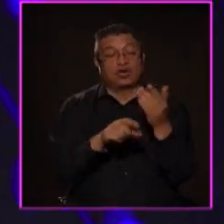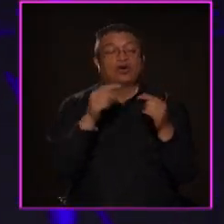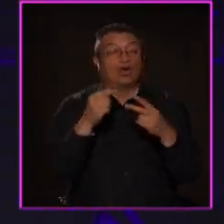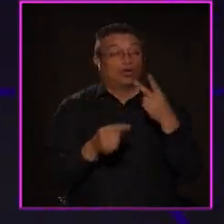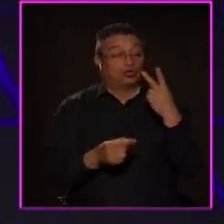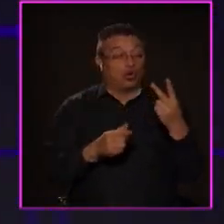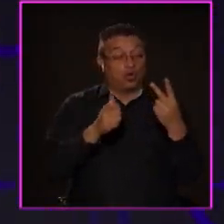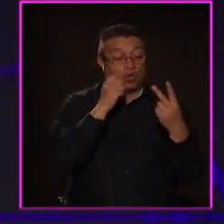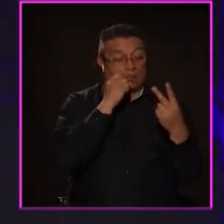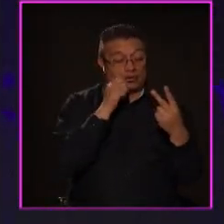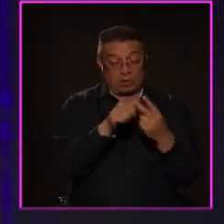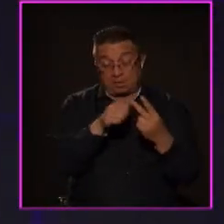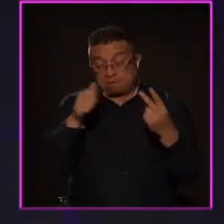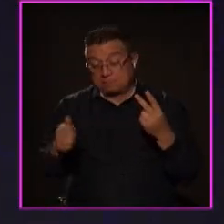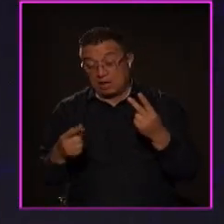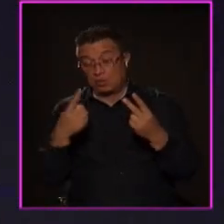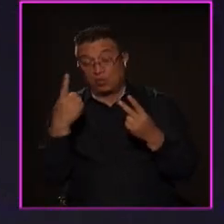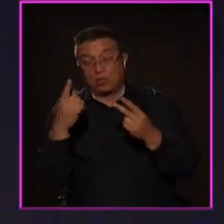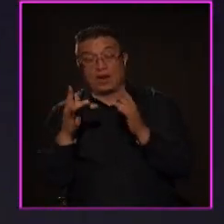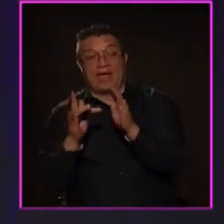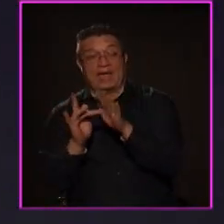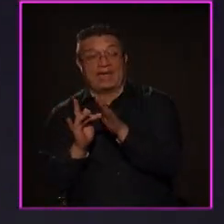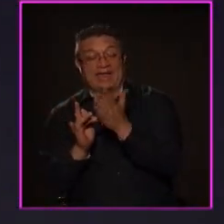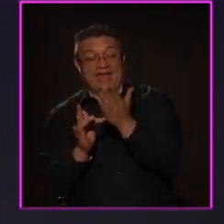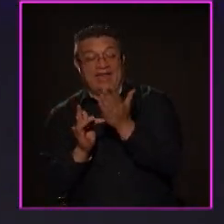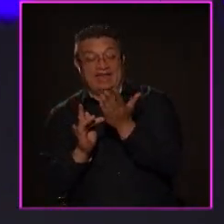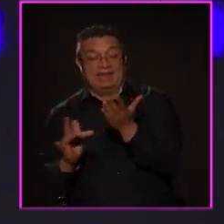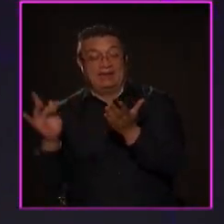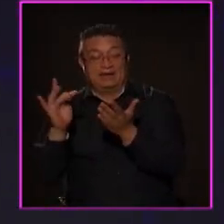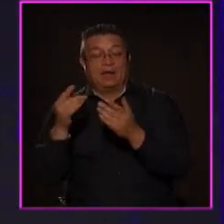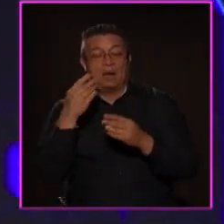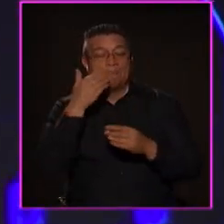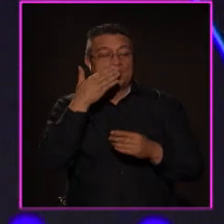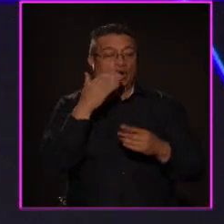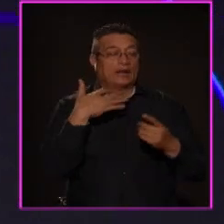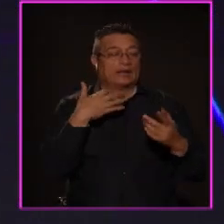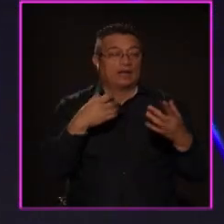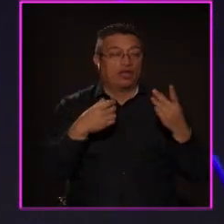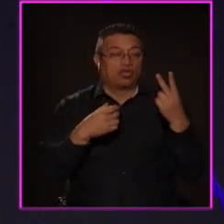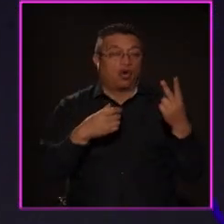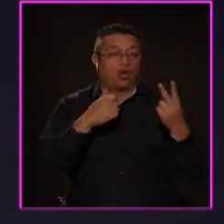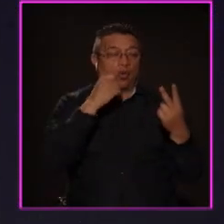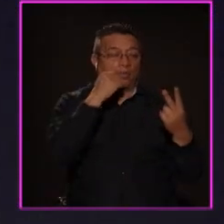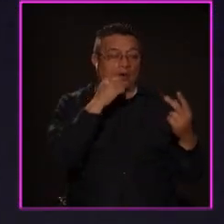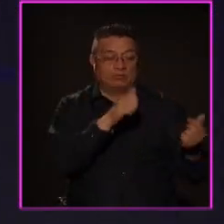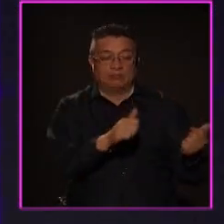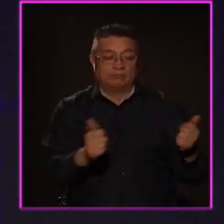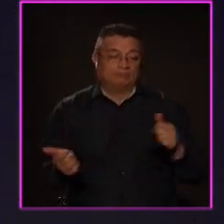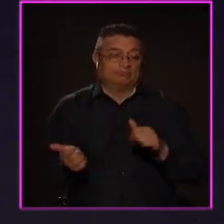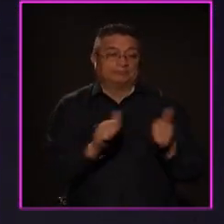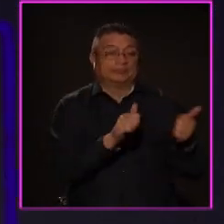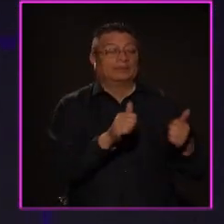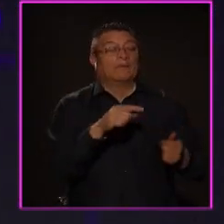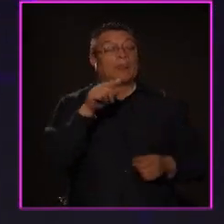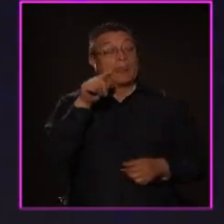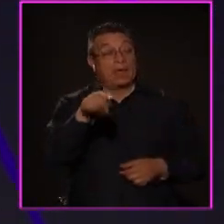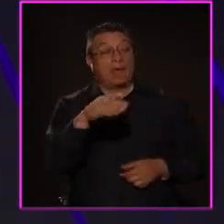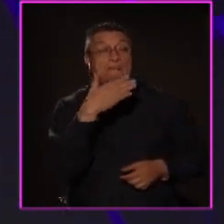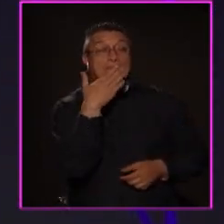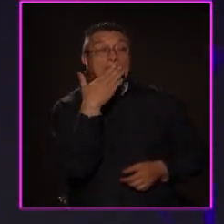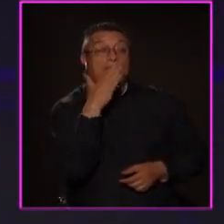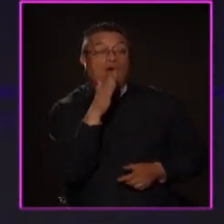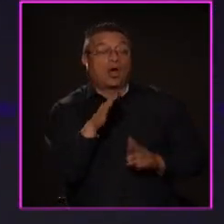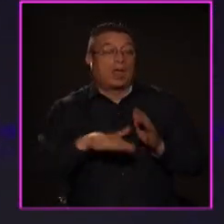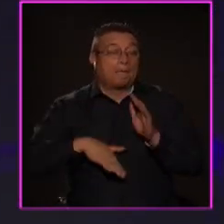AI outperforms 2 humans, right? It's not surprising, but the improvement is significant. Perhaps at some point we could